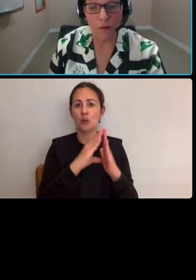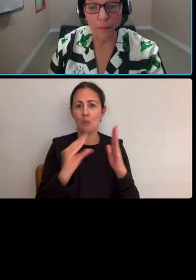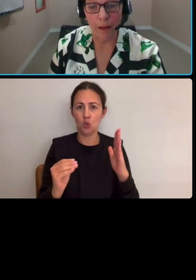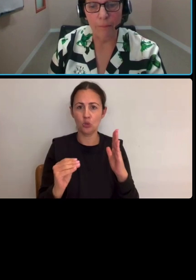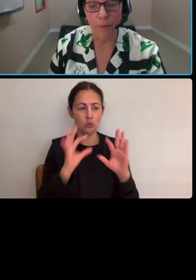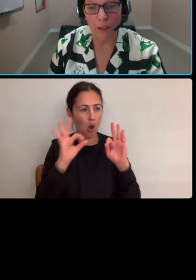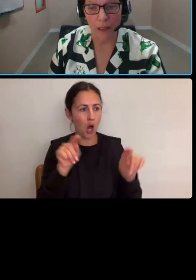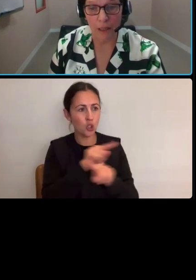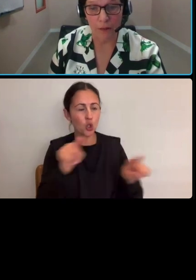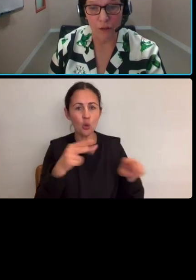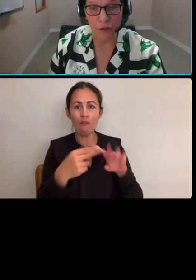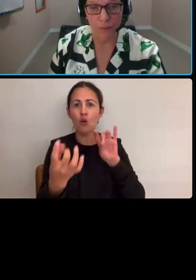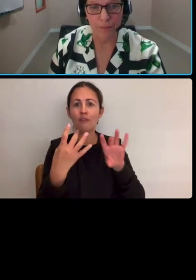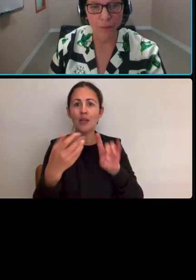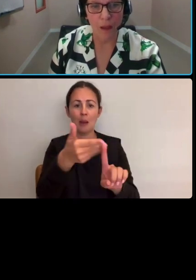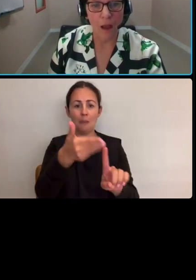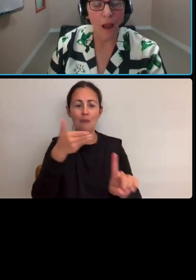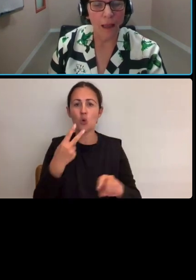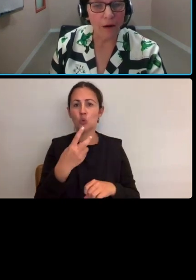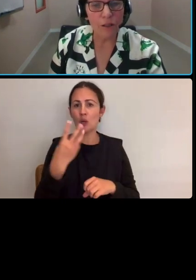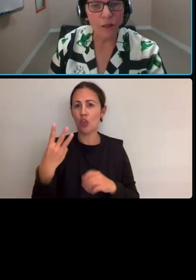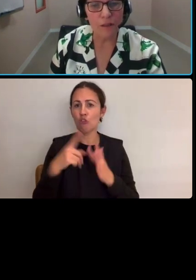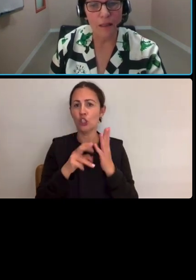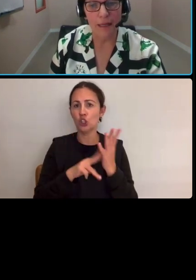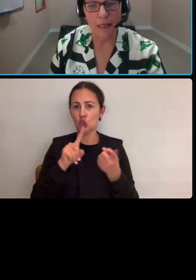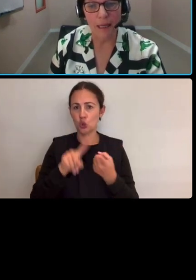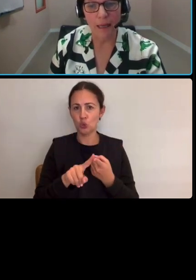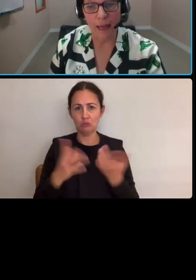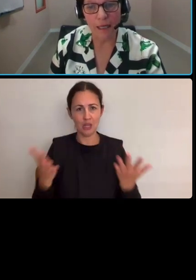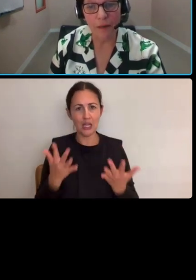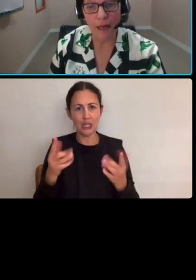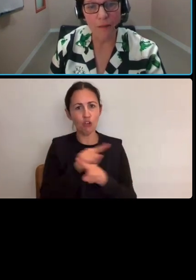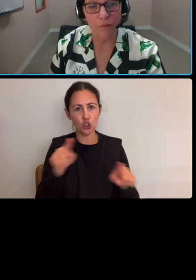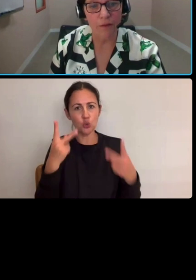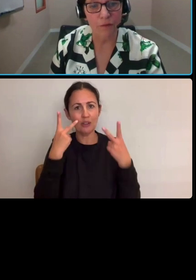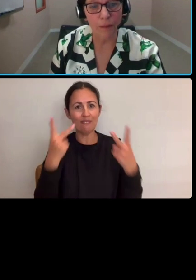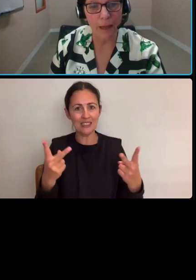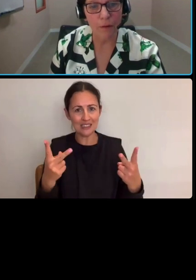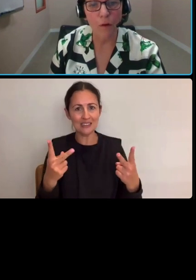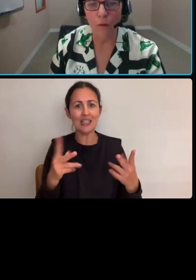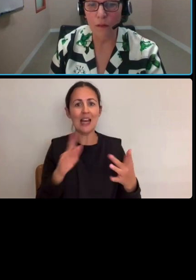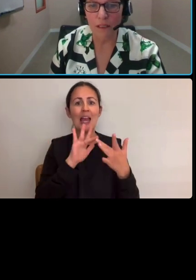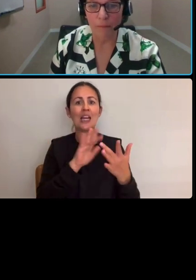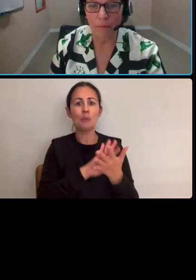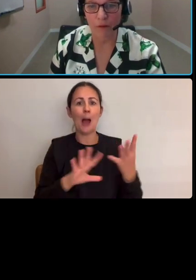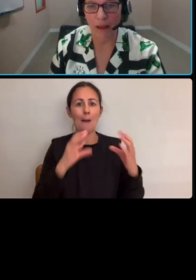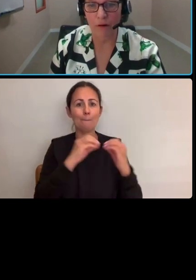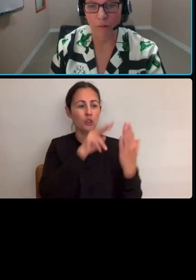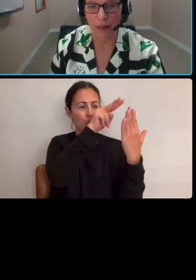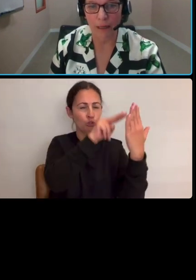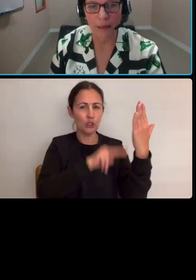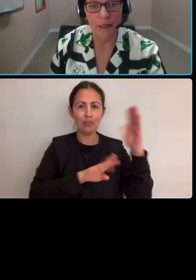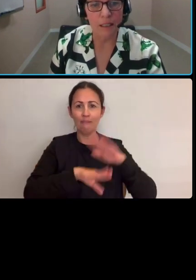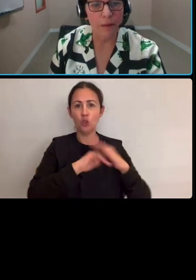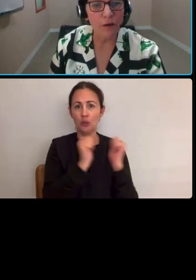seeking your feedback by the 23rd of June. I encourage you to visit the Aged Care Engagement Hub to read the full paper or the summary if you